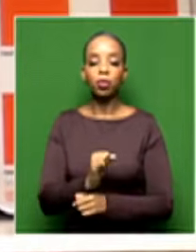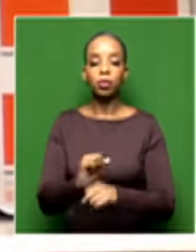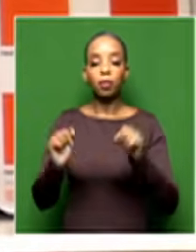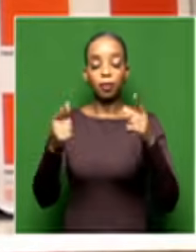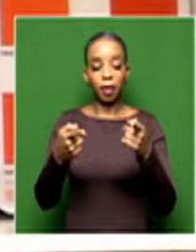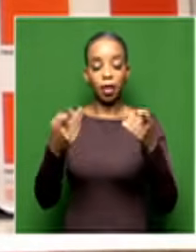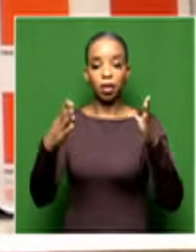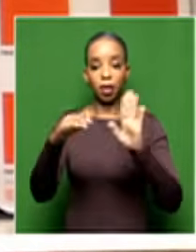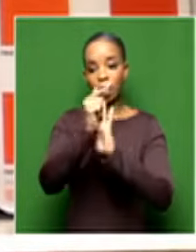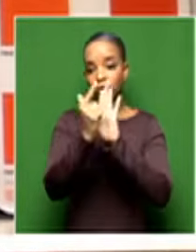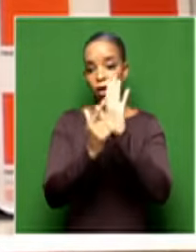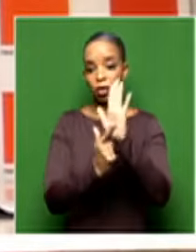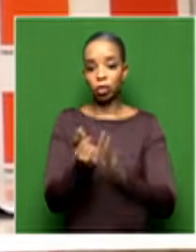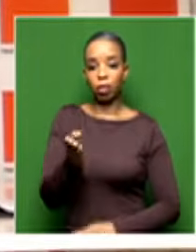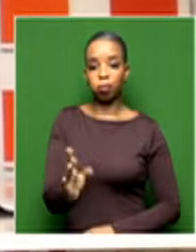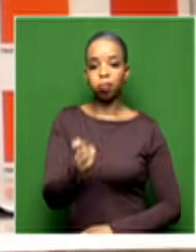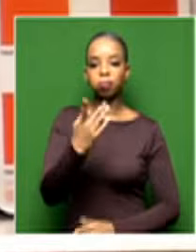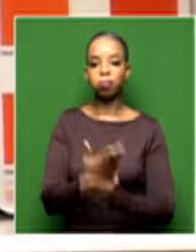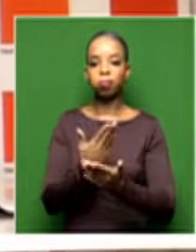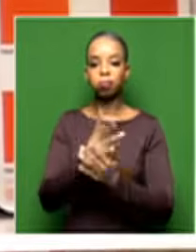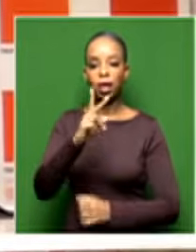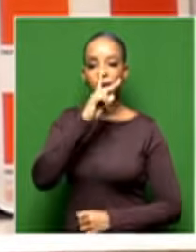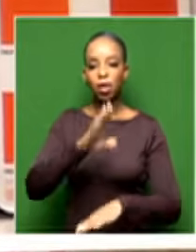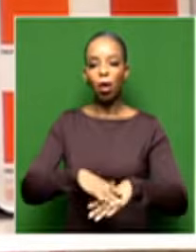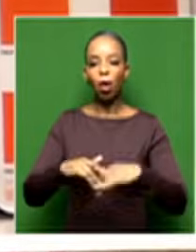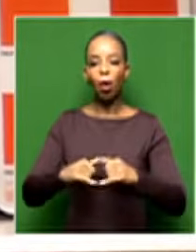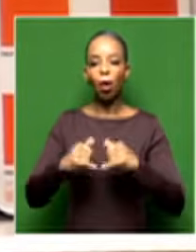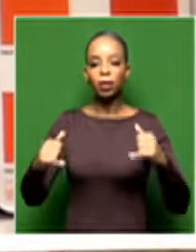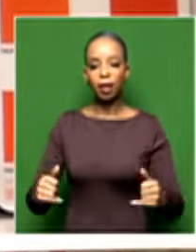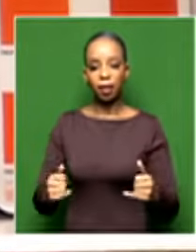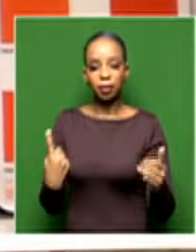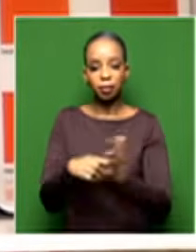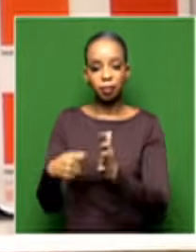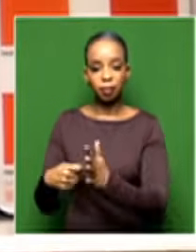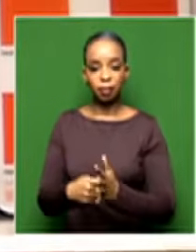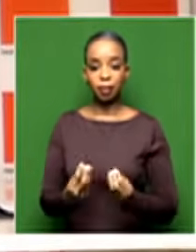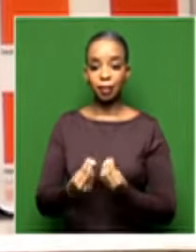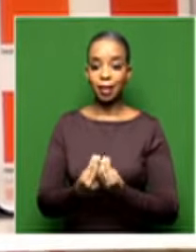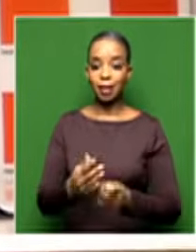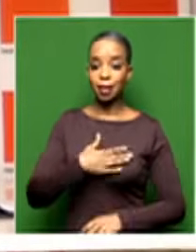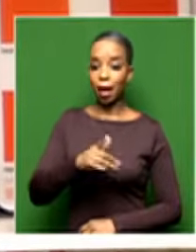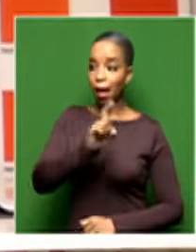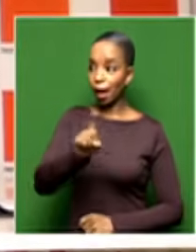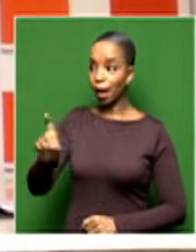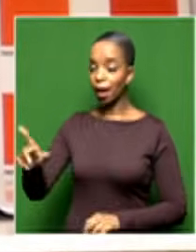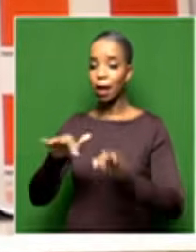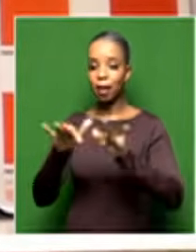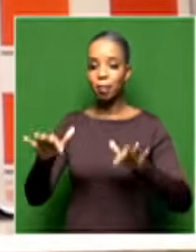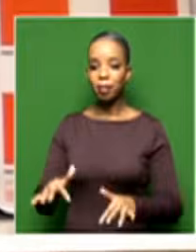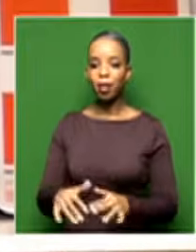one could see that online groceries, for example, and the things that could be purchased by consumers, there's been a massive